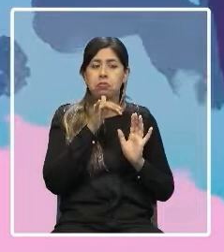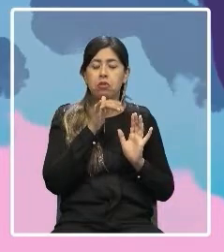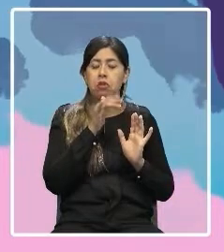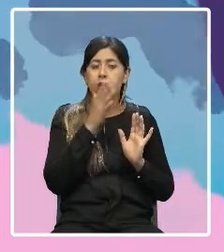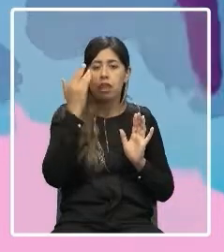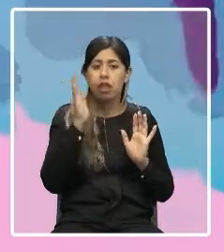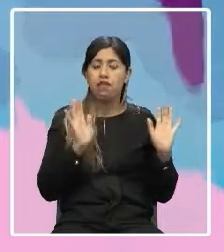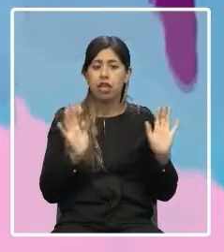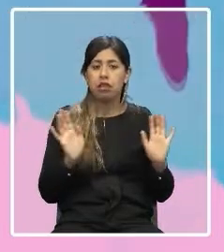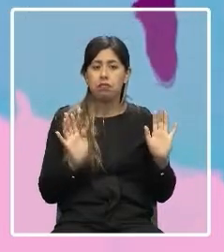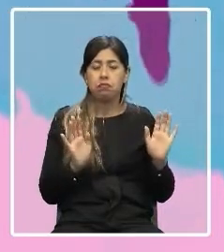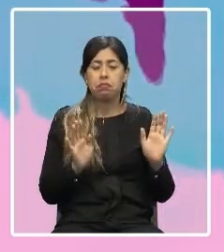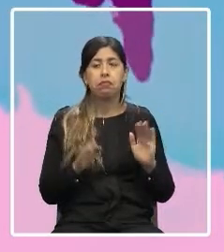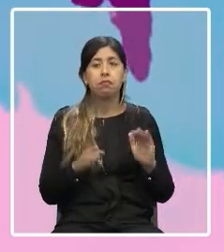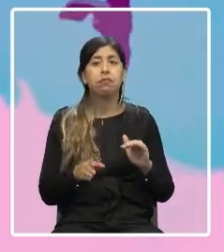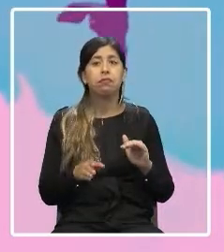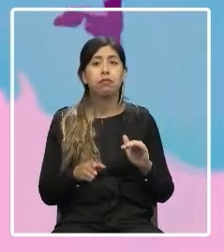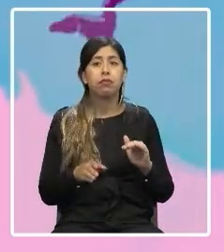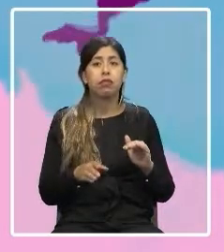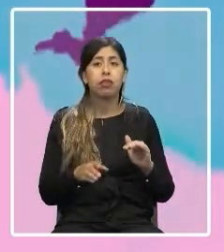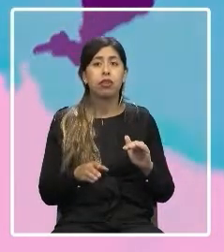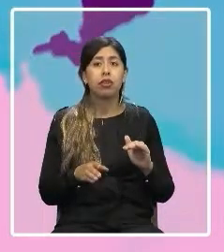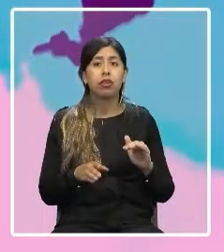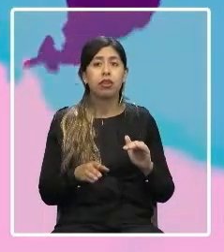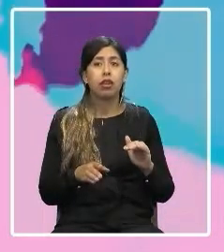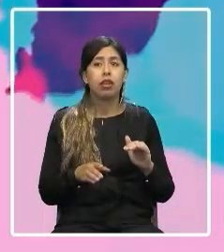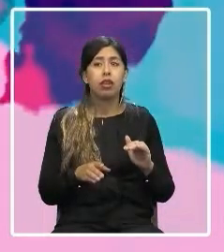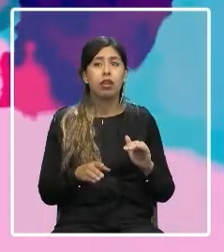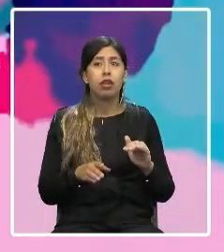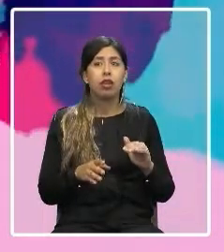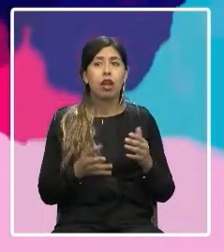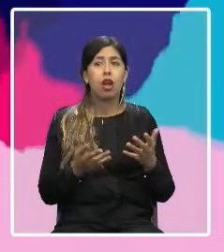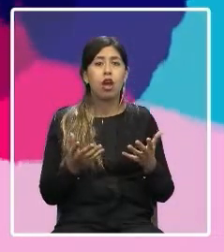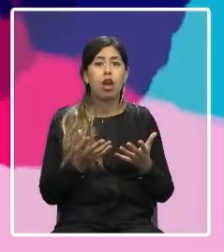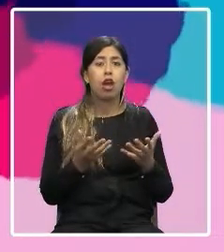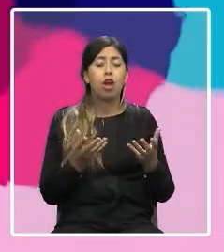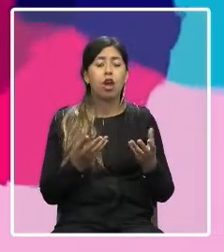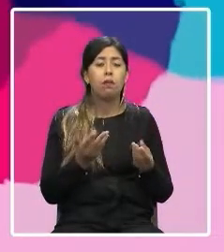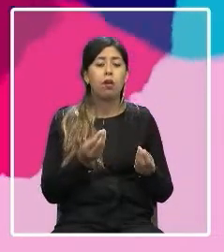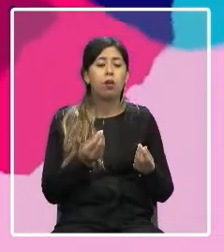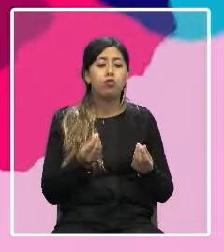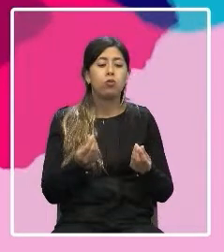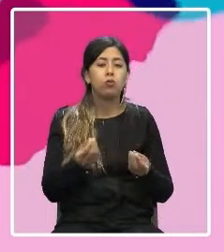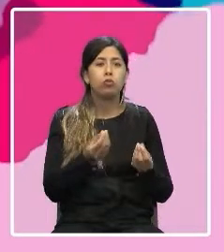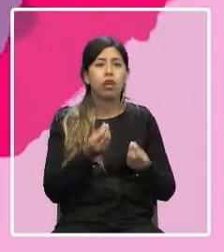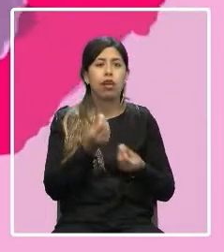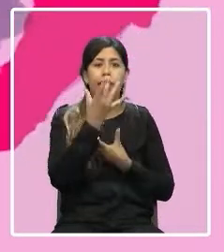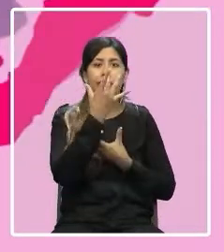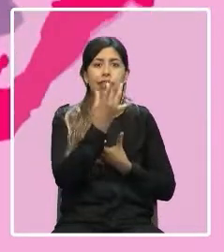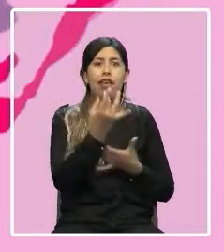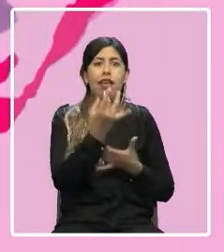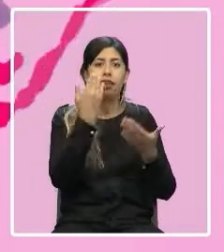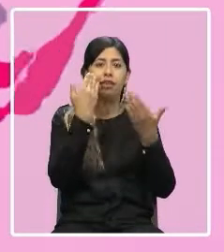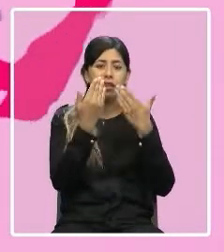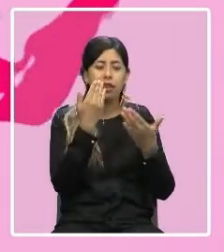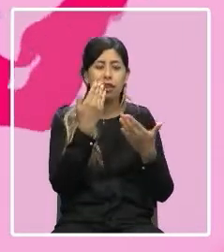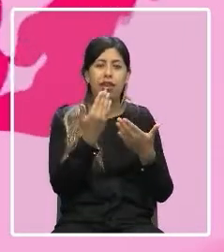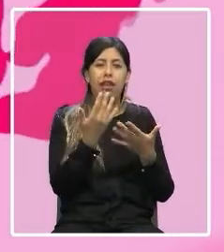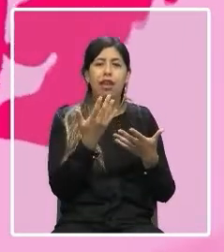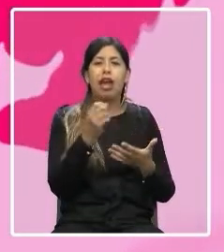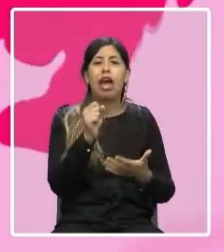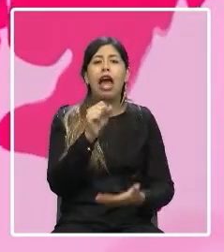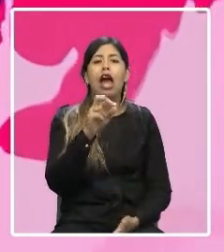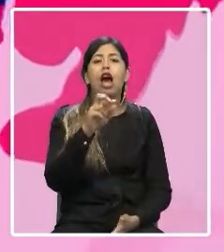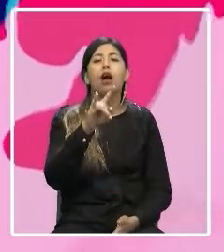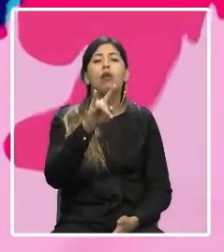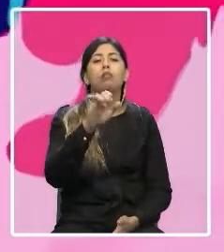of a psychoactive substance. So when you start to talk about things like gambling addiction, video game addiction, social media addiction, internet addiction,